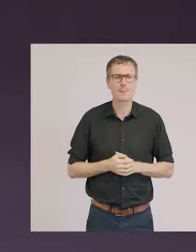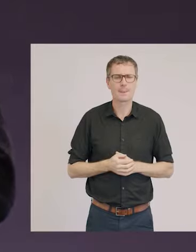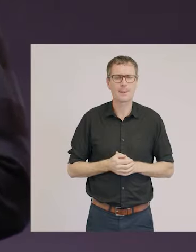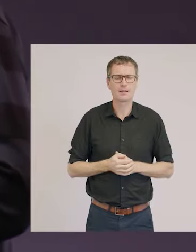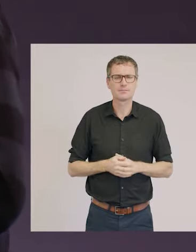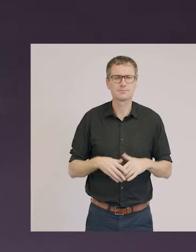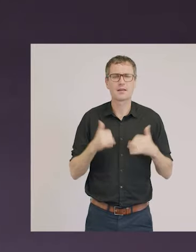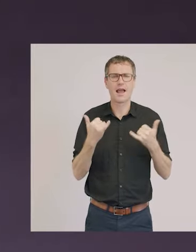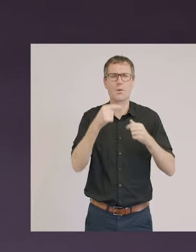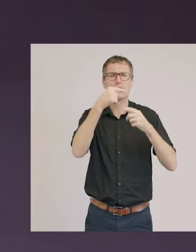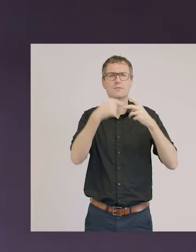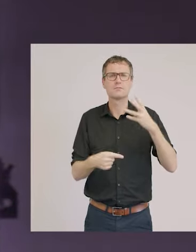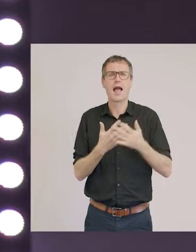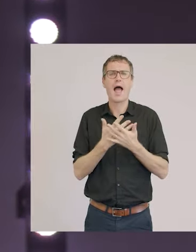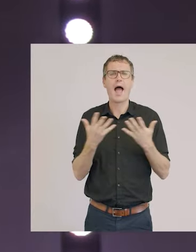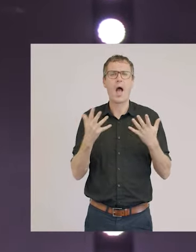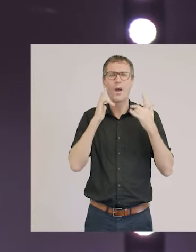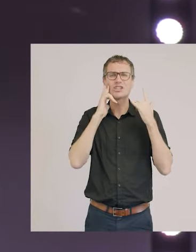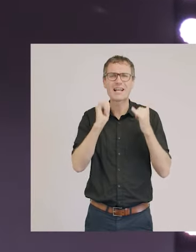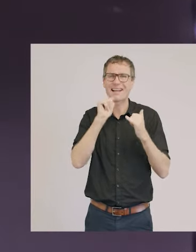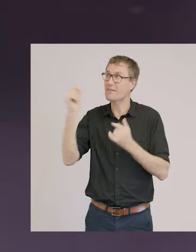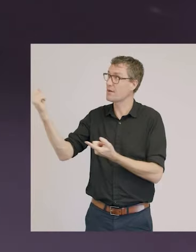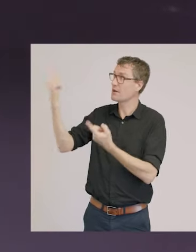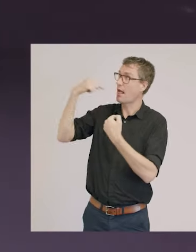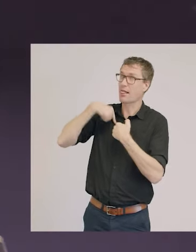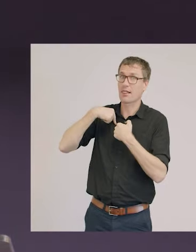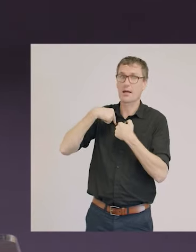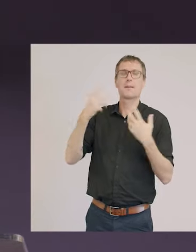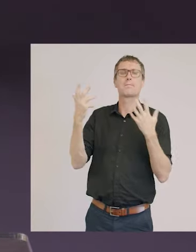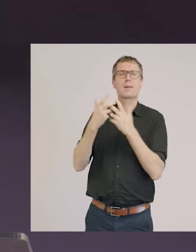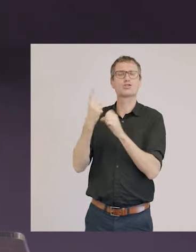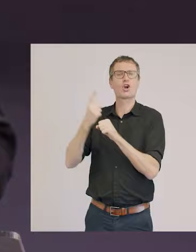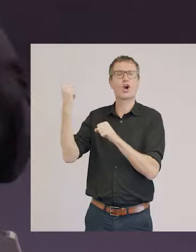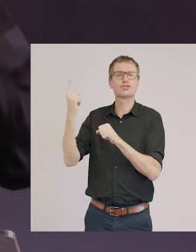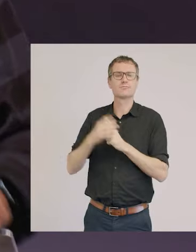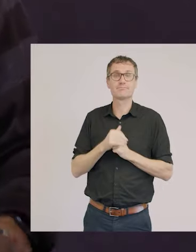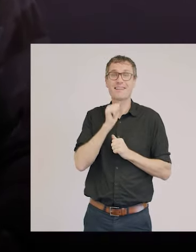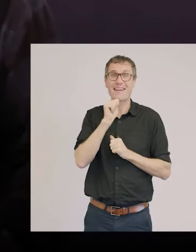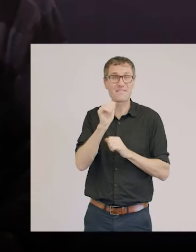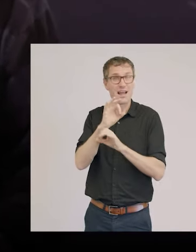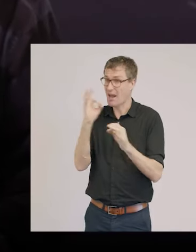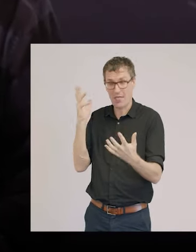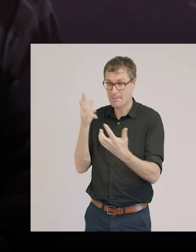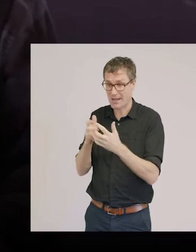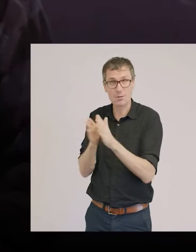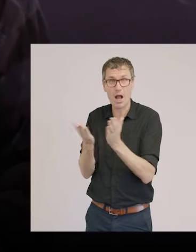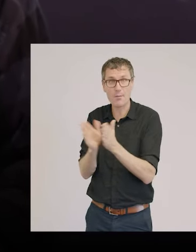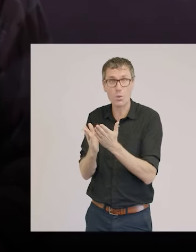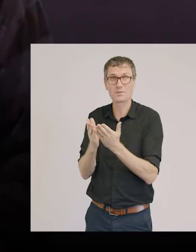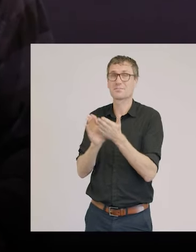testing these things. So I've come up with a few things and we're racing through here. How to test if a word is from God. Number one, does it line up with